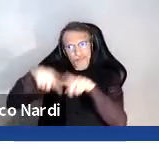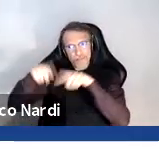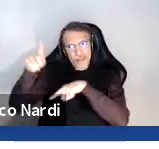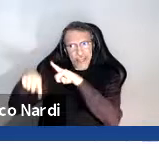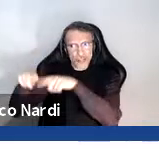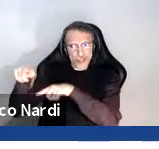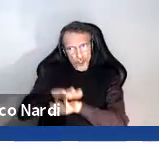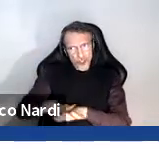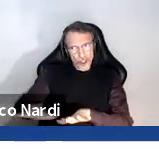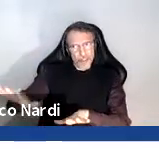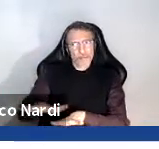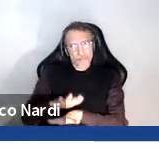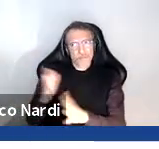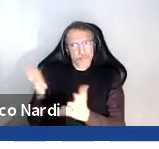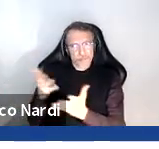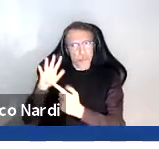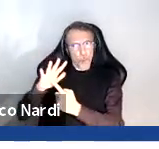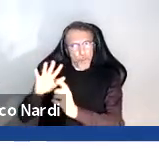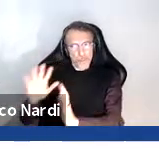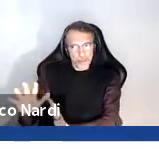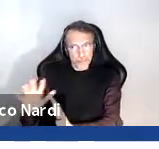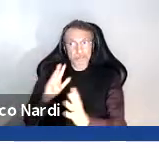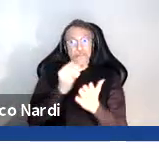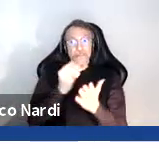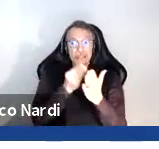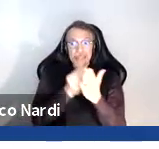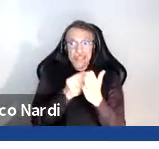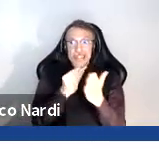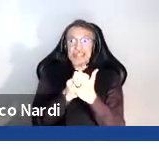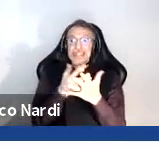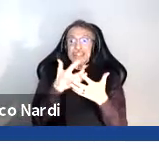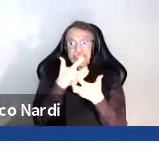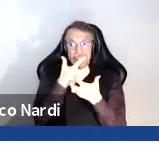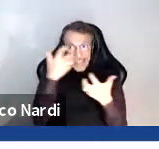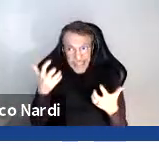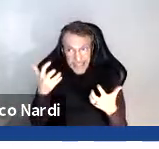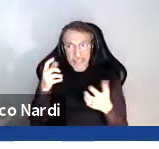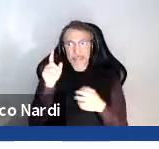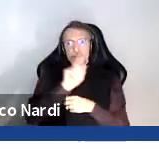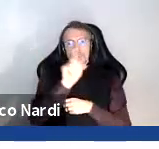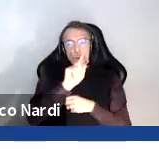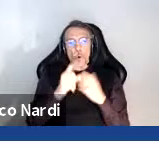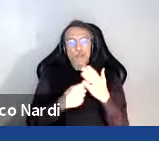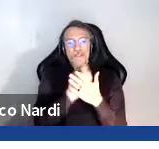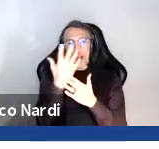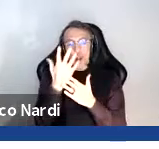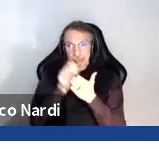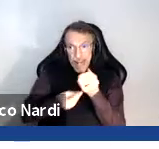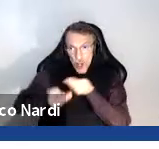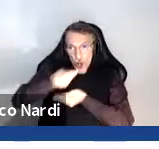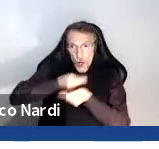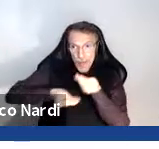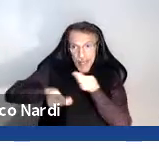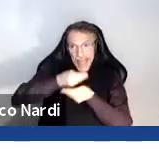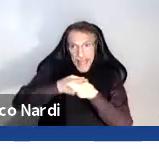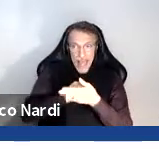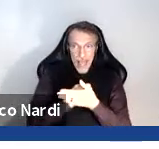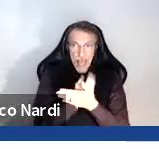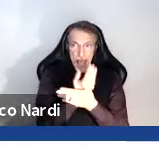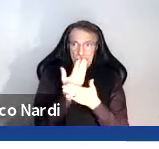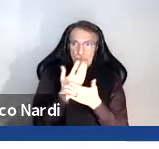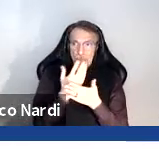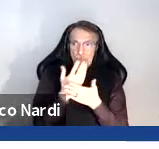it is important, the current degree of financial distress experienced by developing economies, many emerging